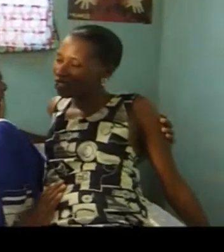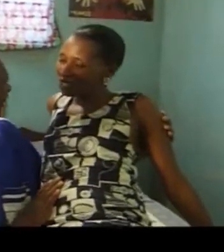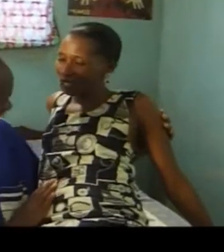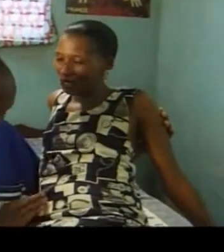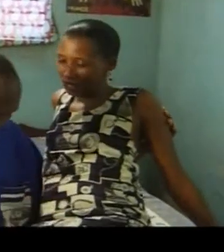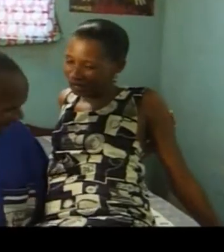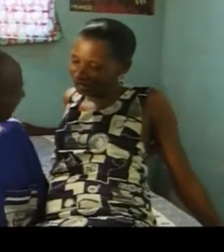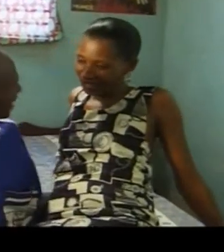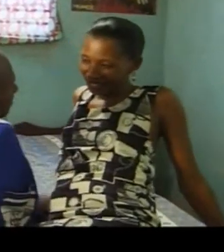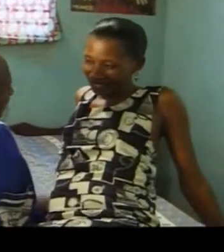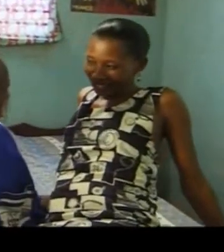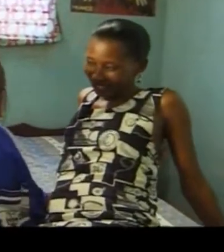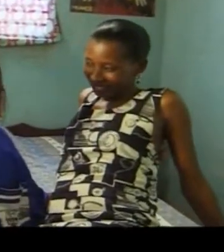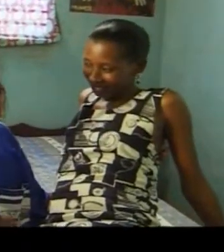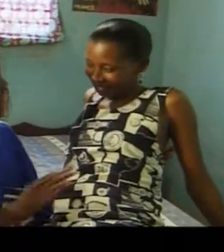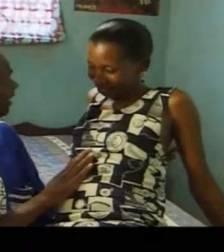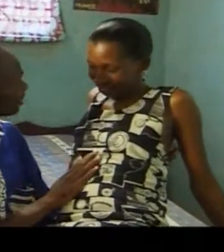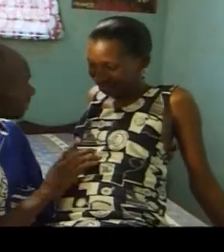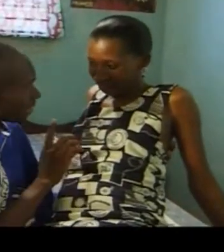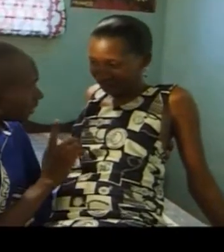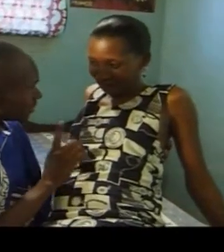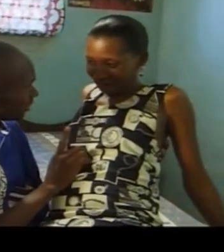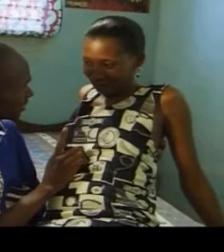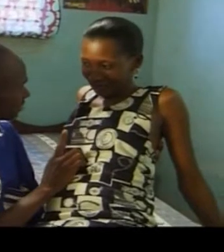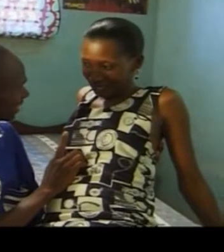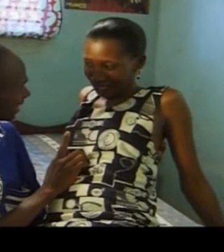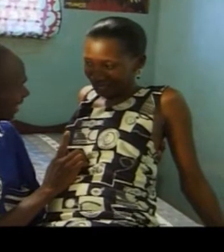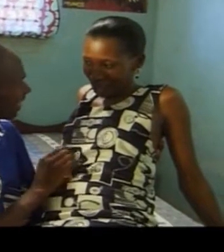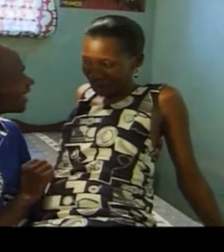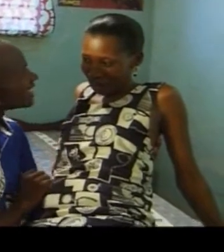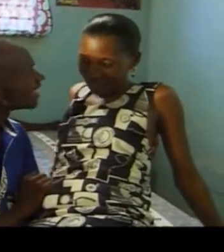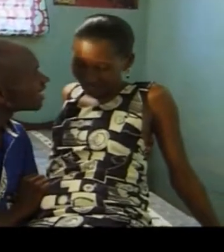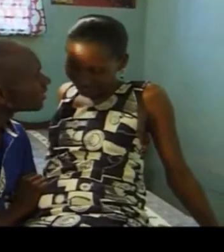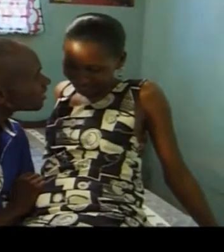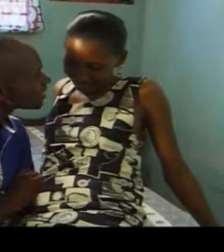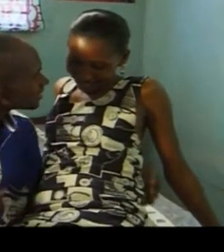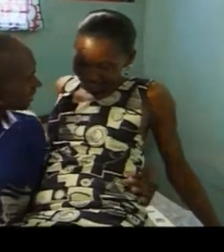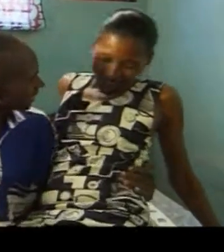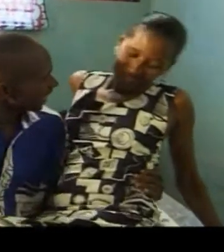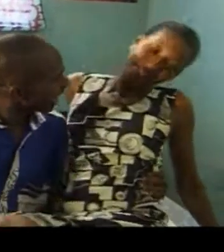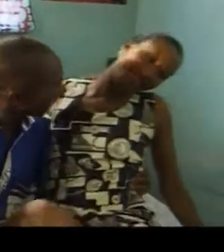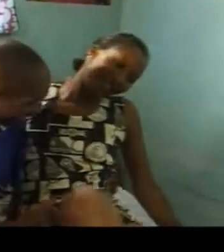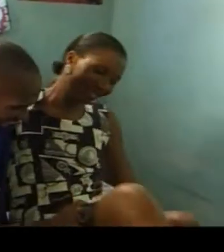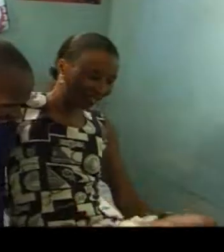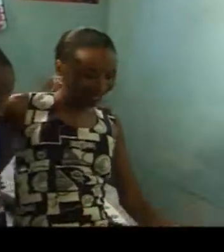as generous. Of course I will. But hold on, you've still got another surprise. Oh, I've yes? got something else for you.